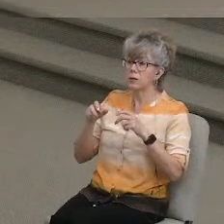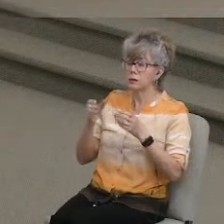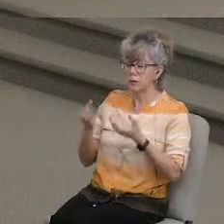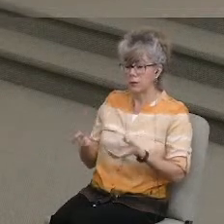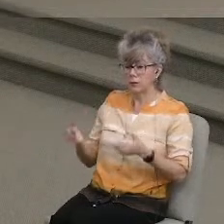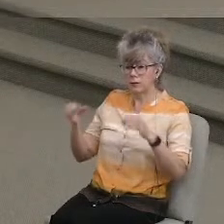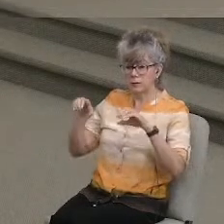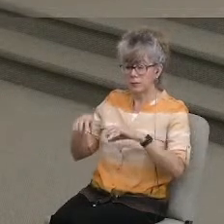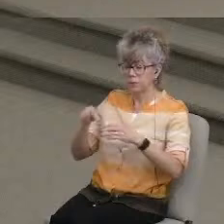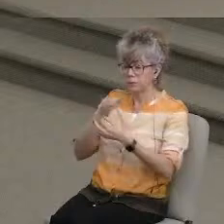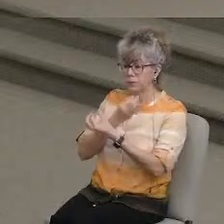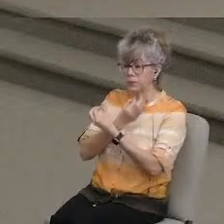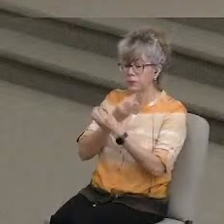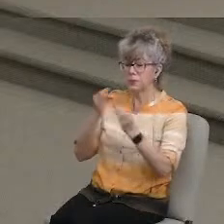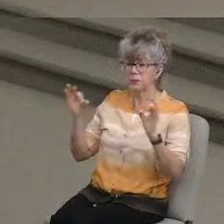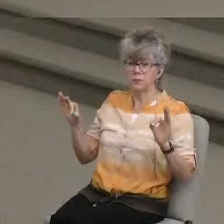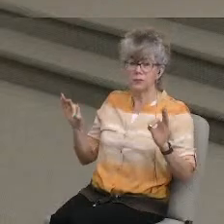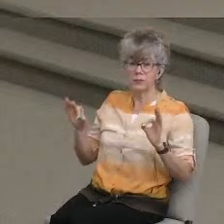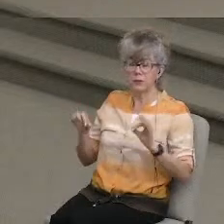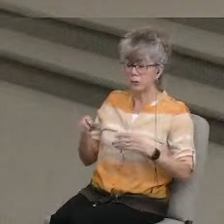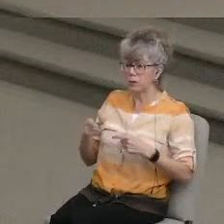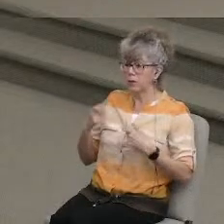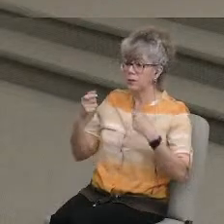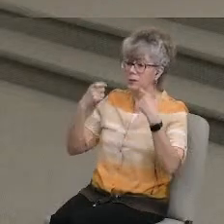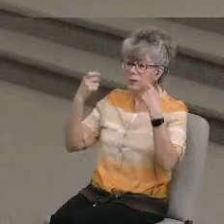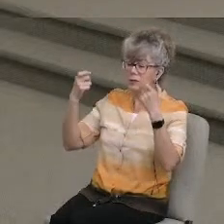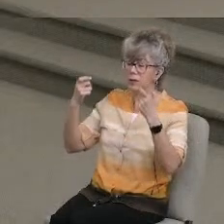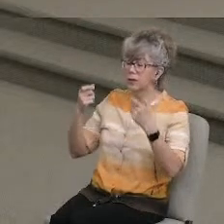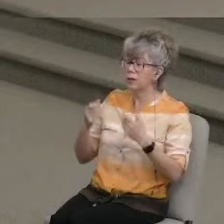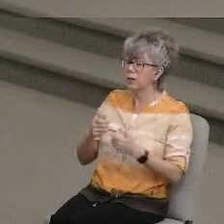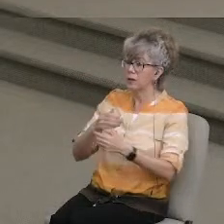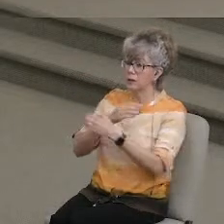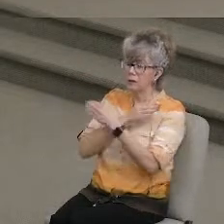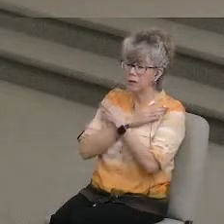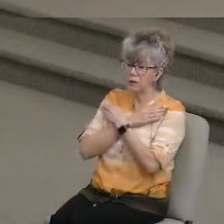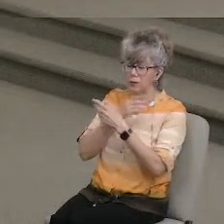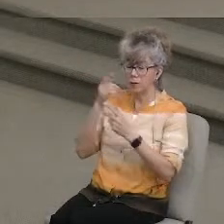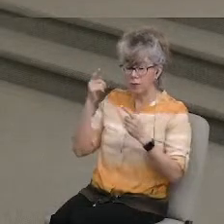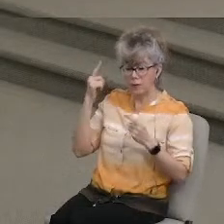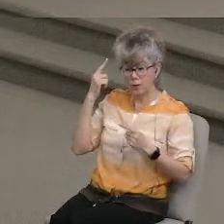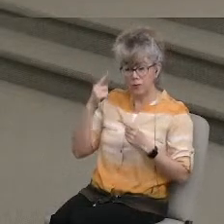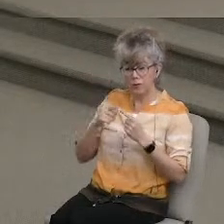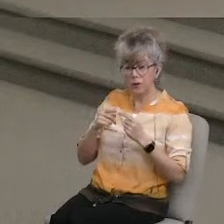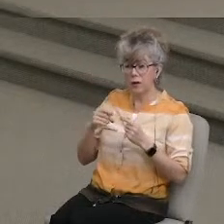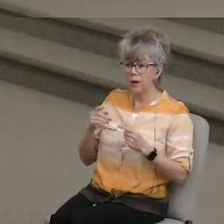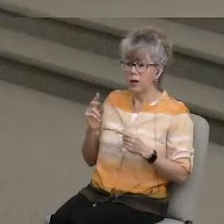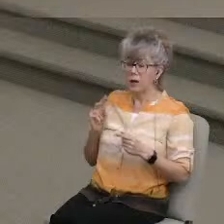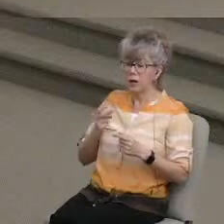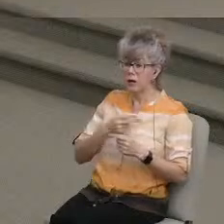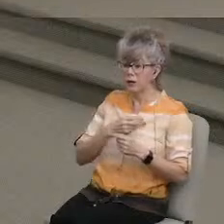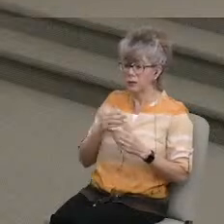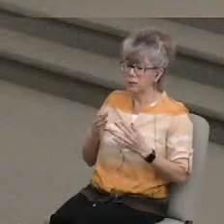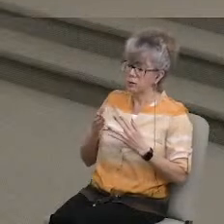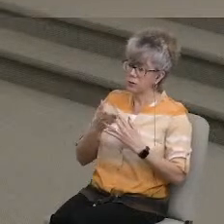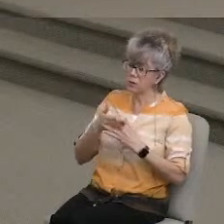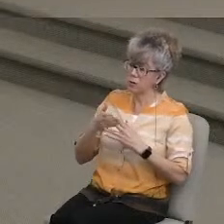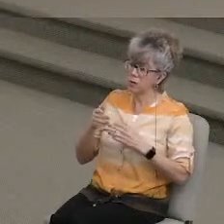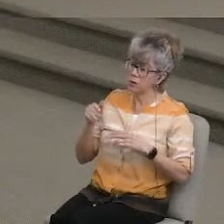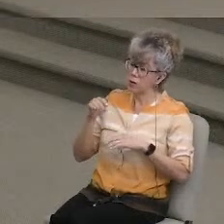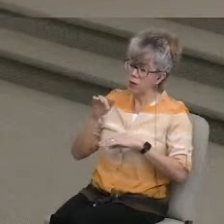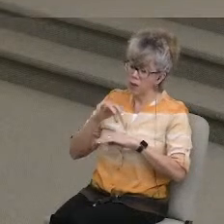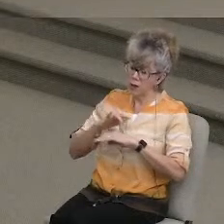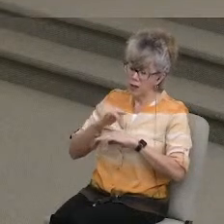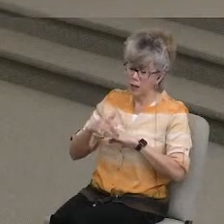for salvation. We celebrate your love for us through that empty tomb, Lord. We